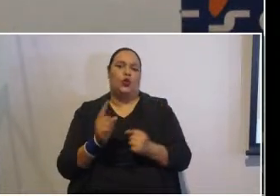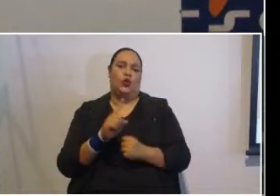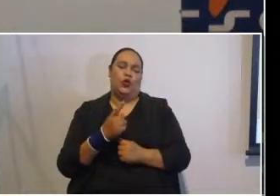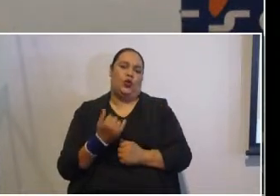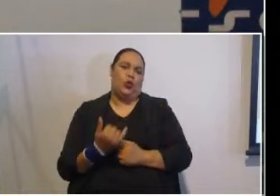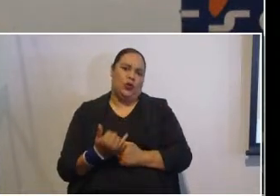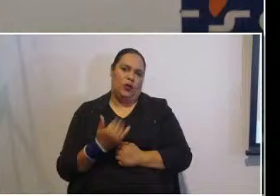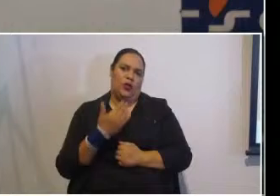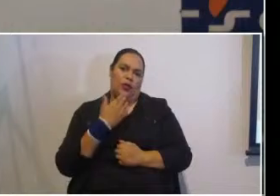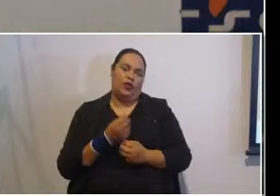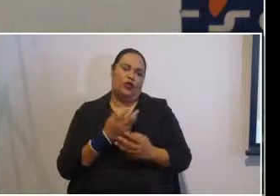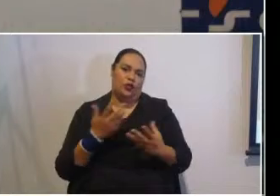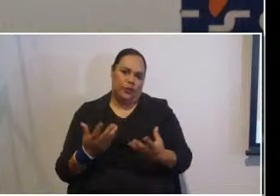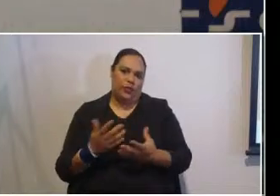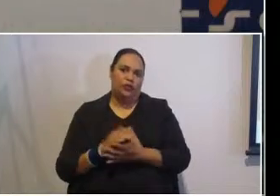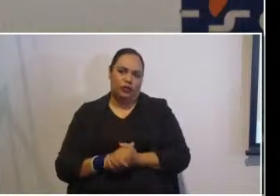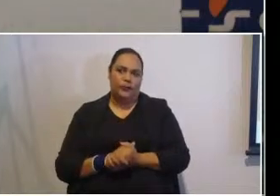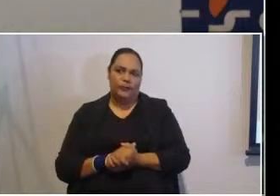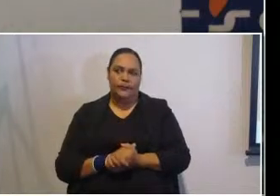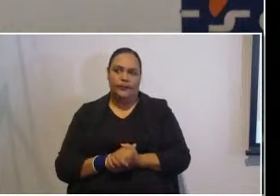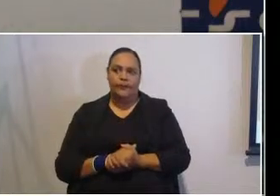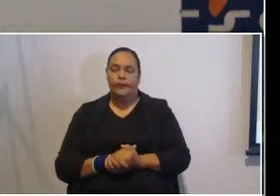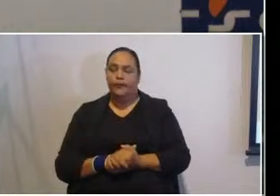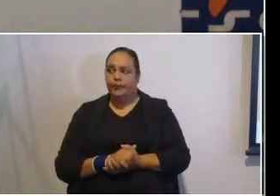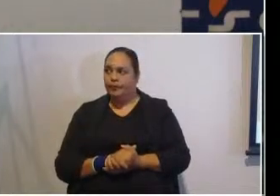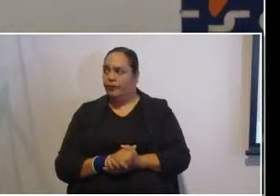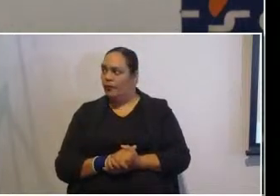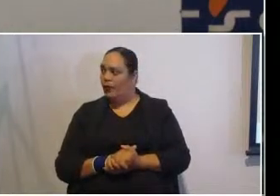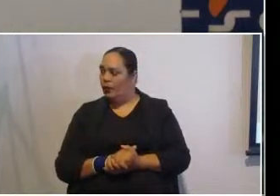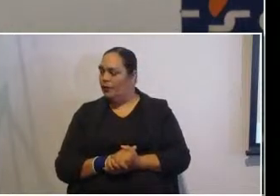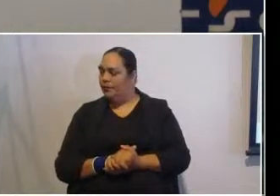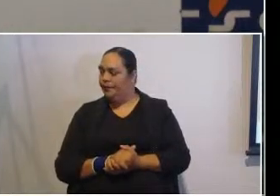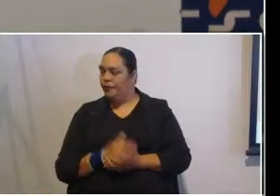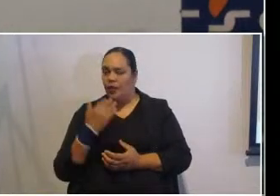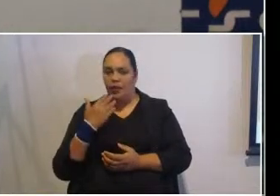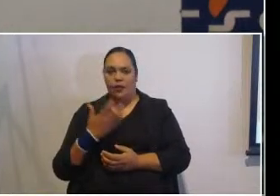now. Thank you very much. Thank you very much, ma'am.